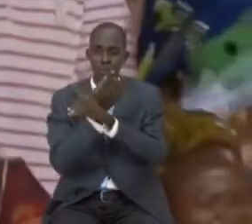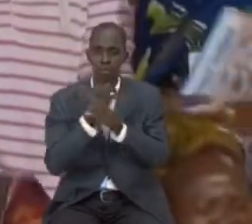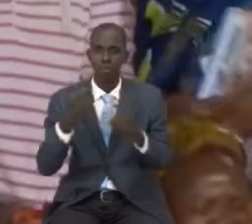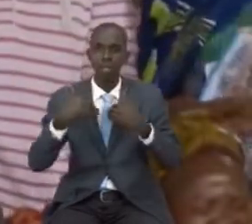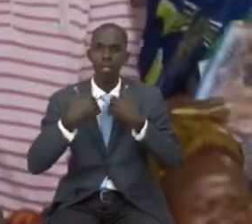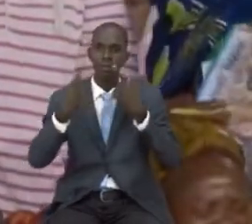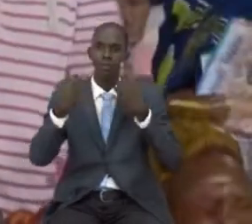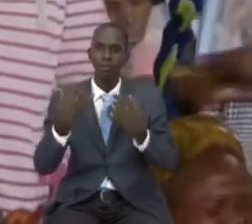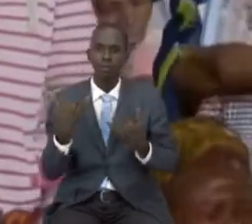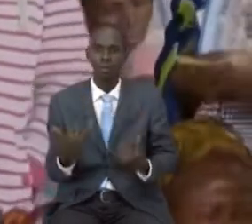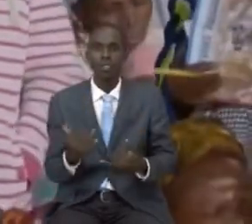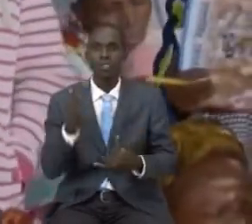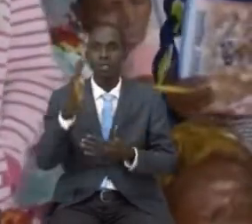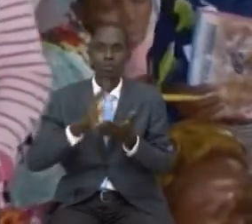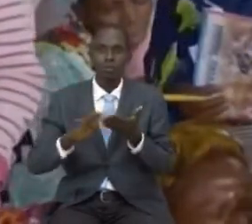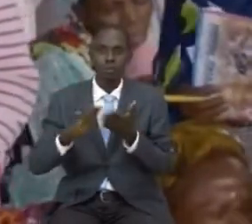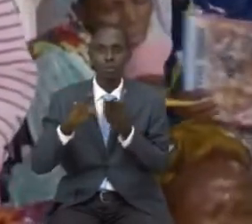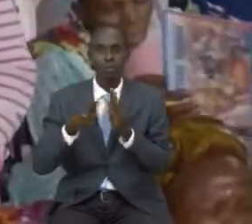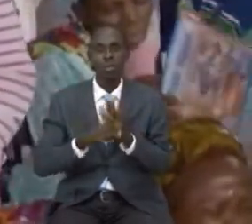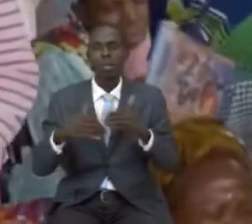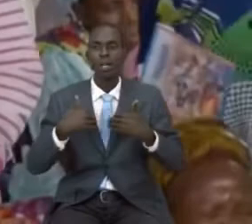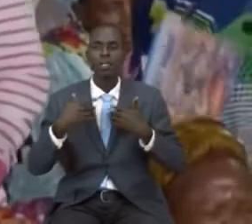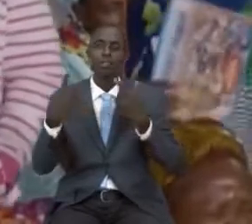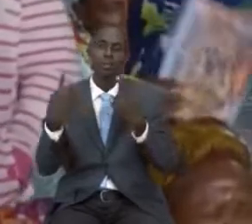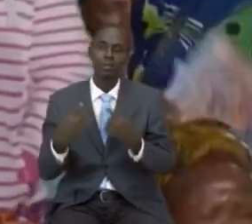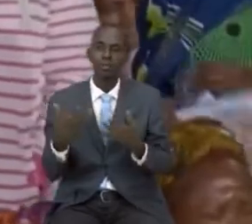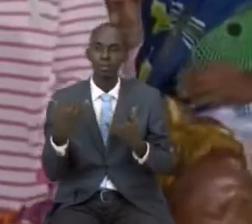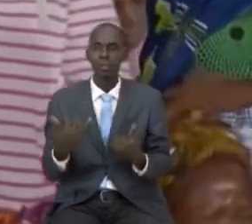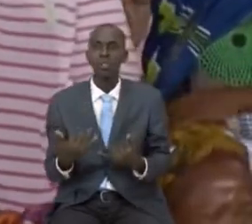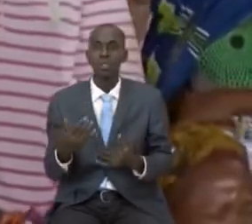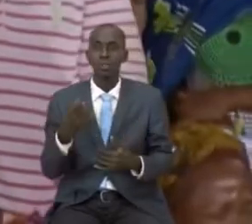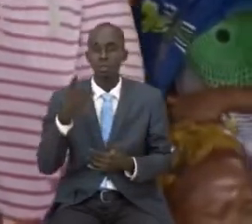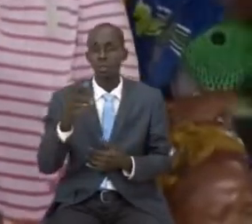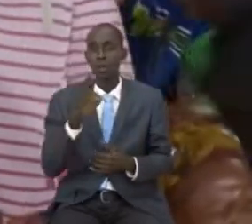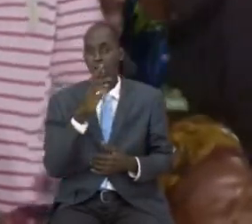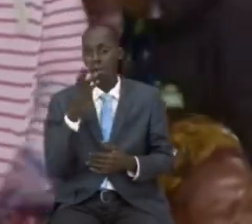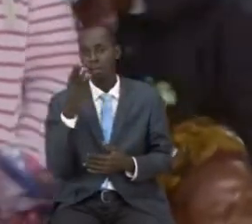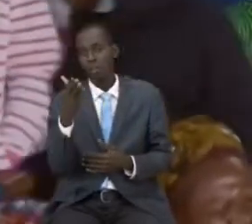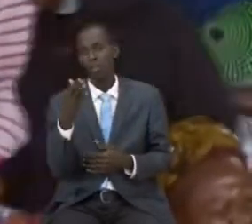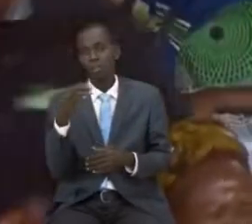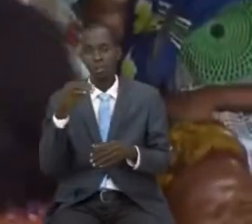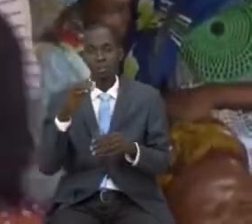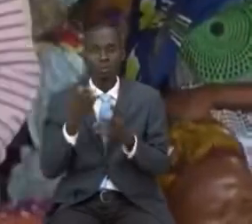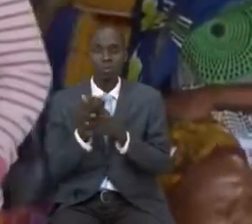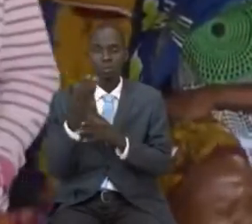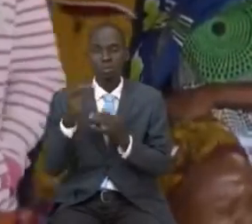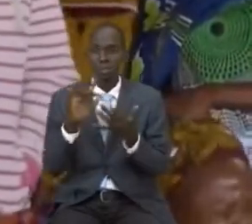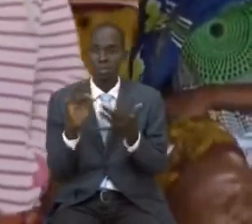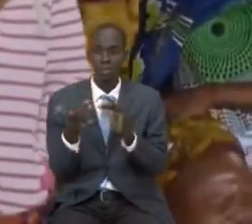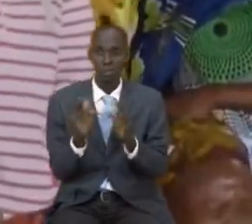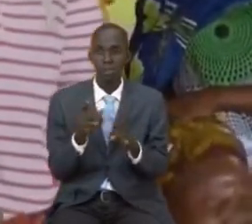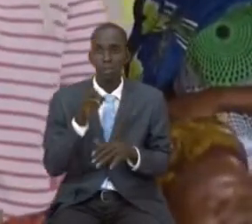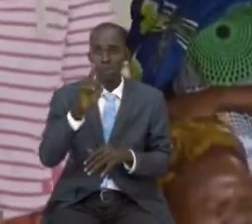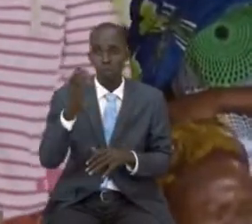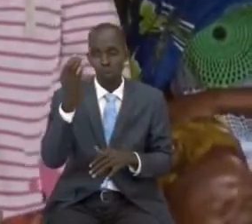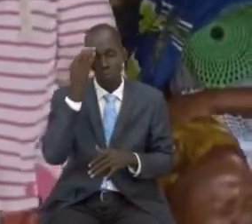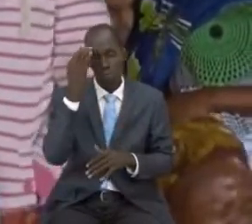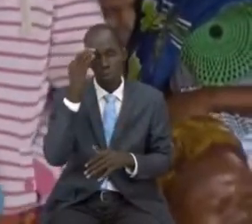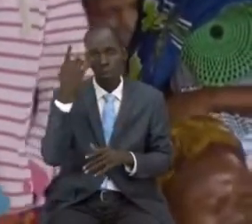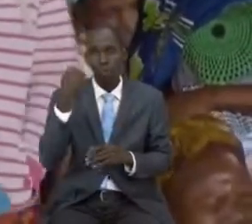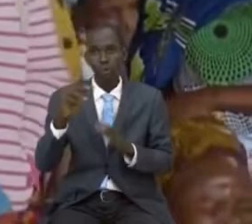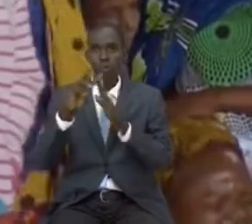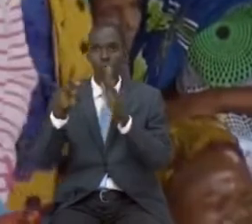come. Your forgiveness has come. You're online, and you know the will of God for